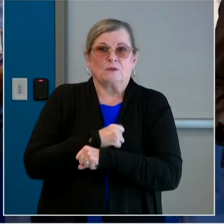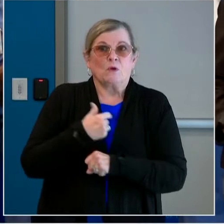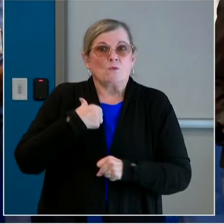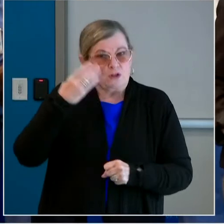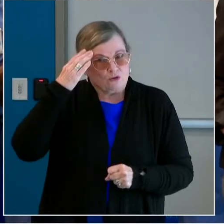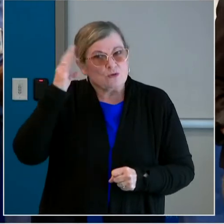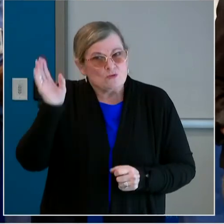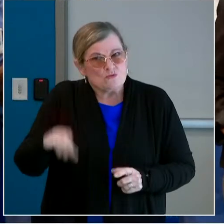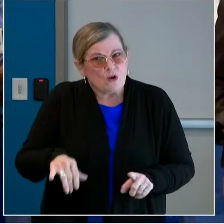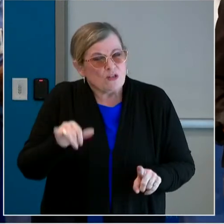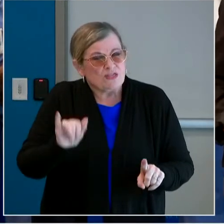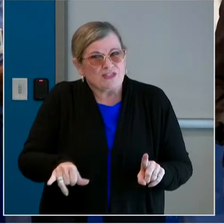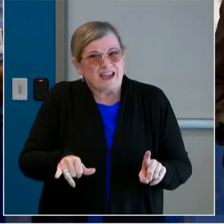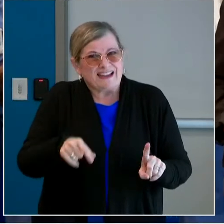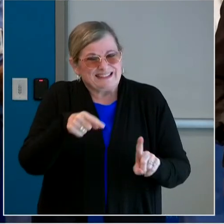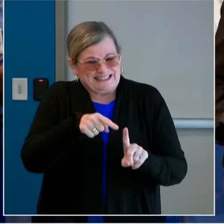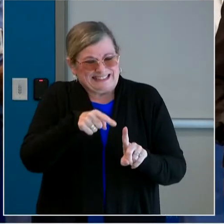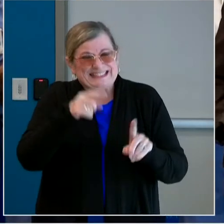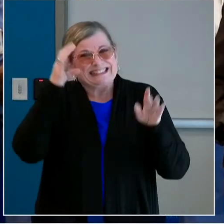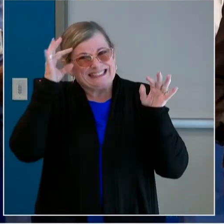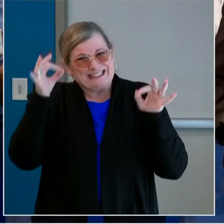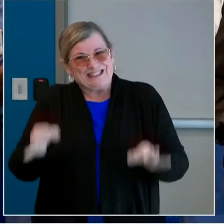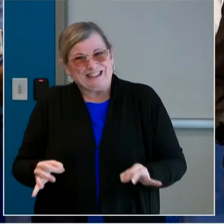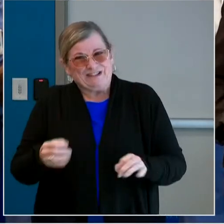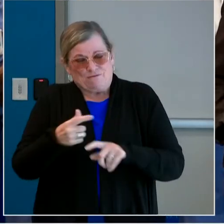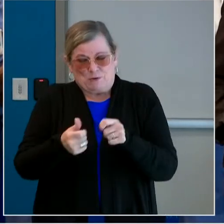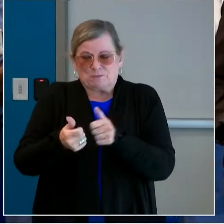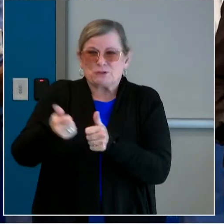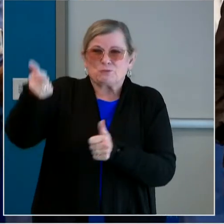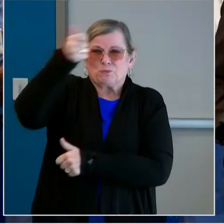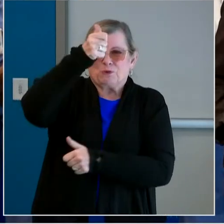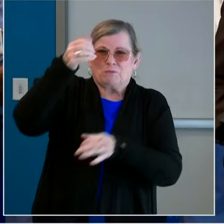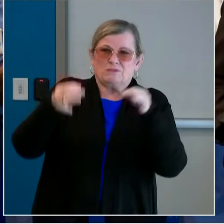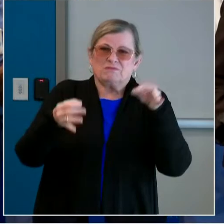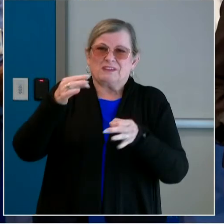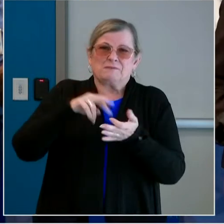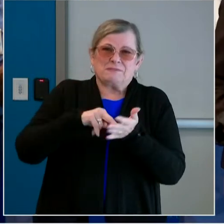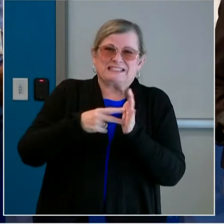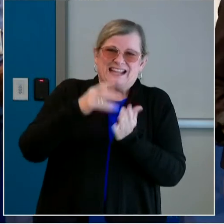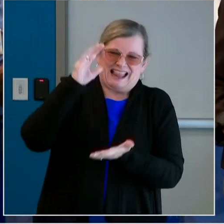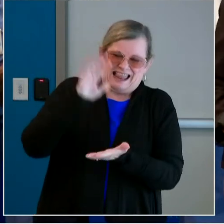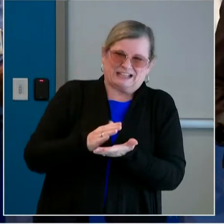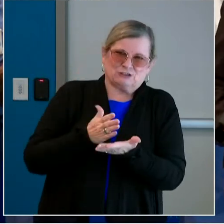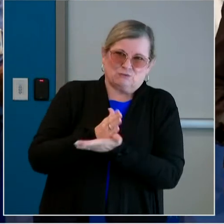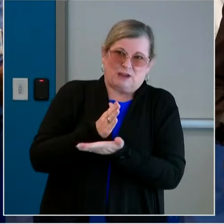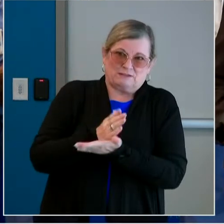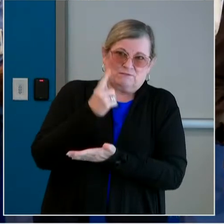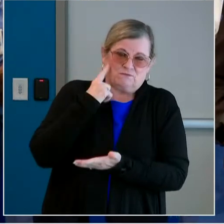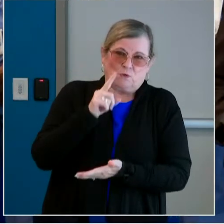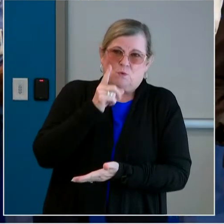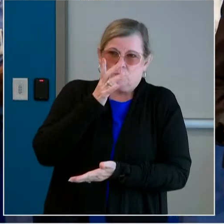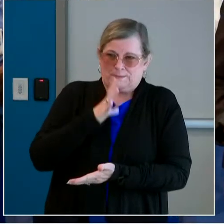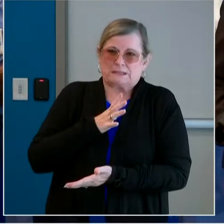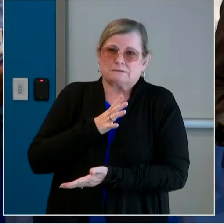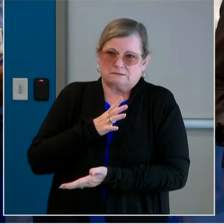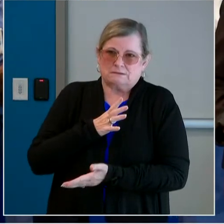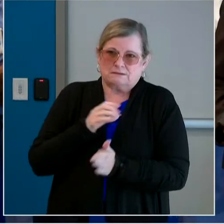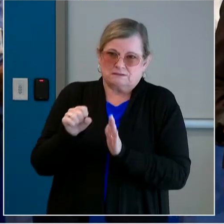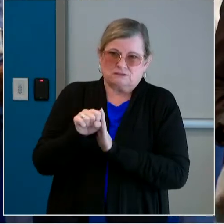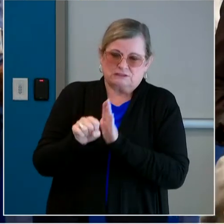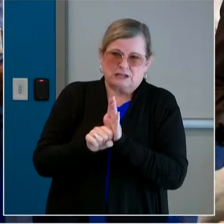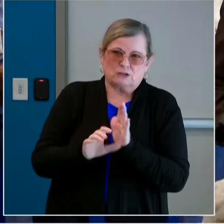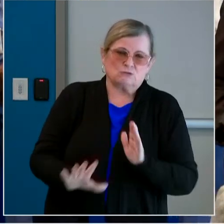from the Supreme Court will mean less rights for women in many states across our country. What it will not mean is the